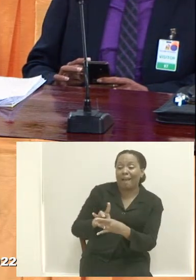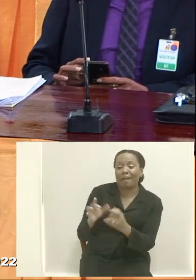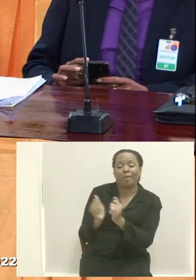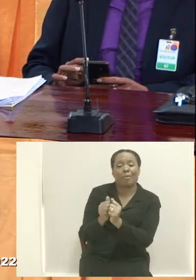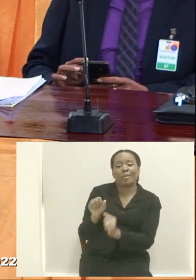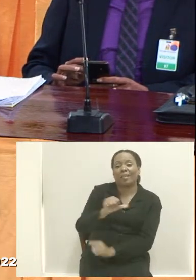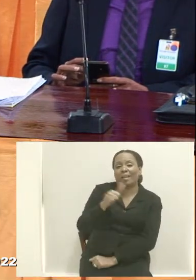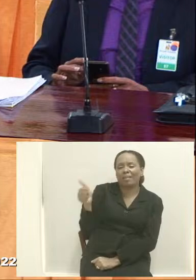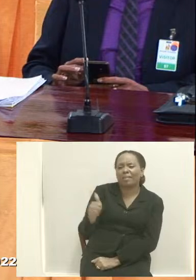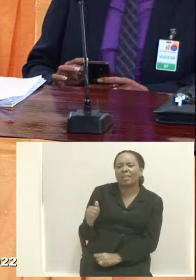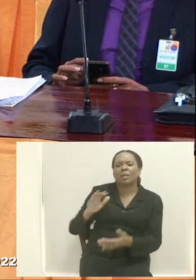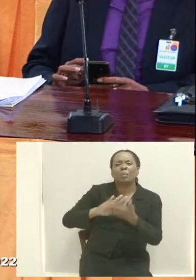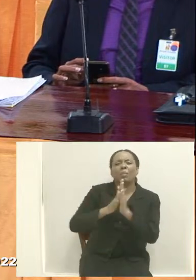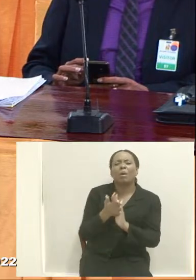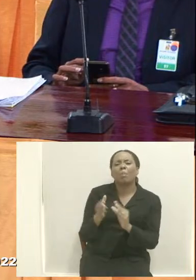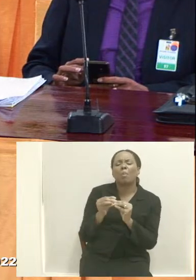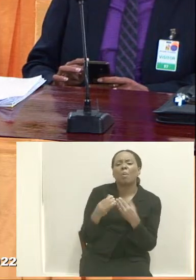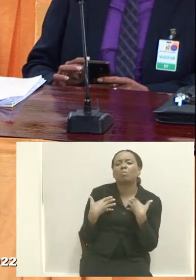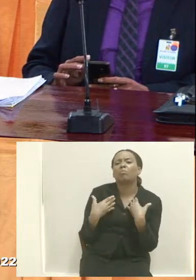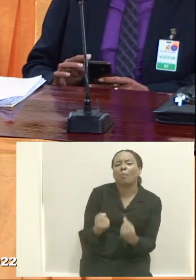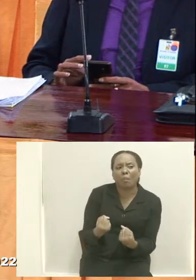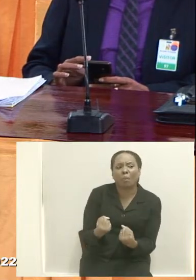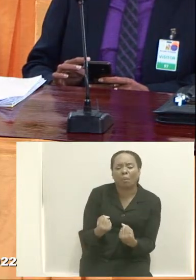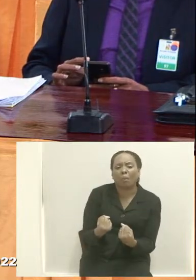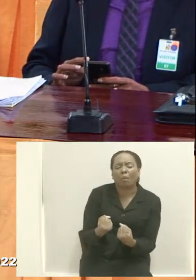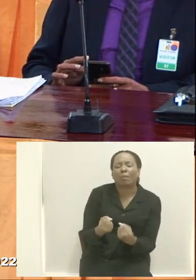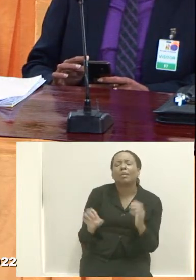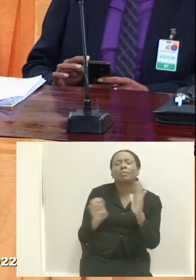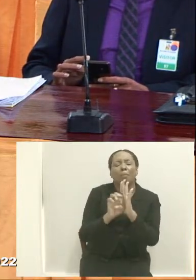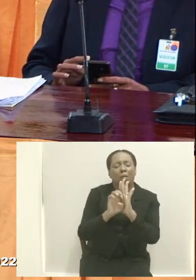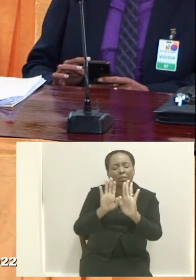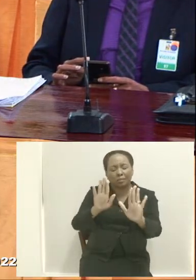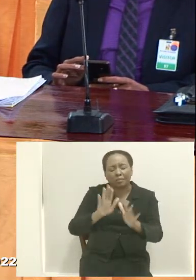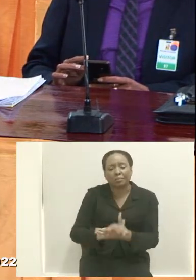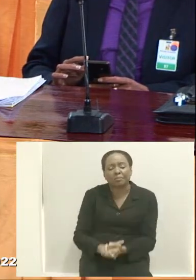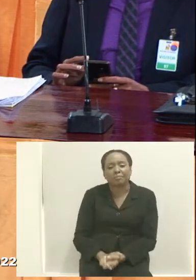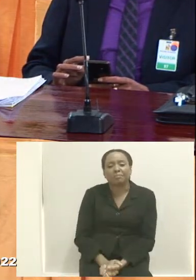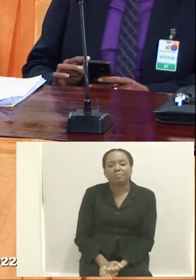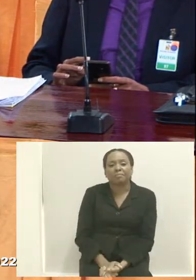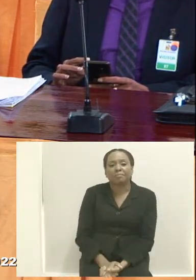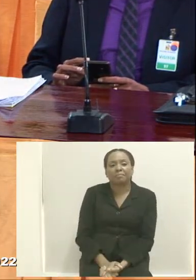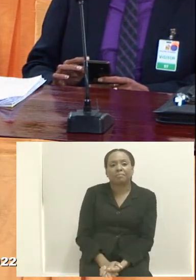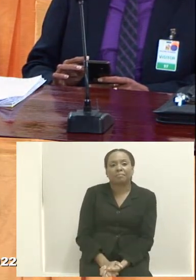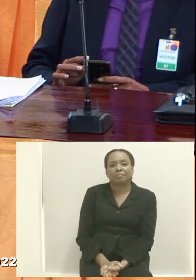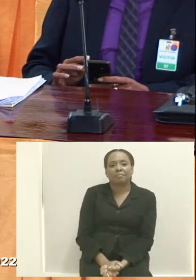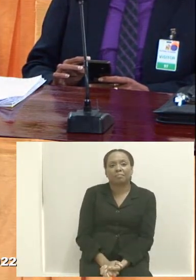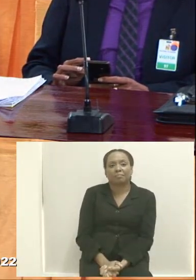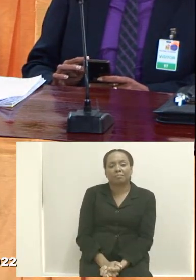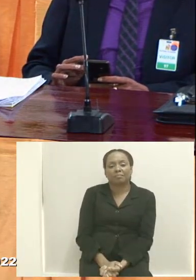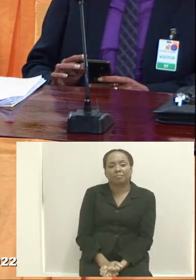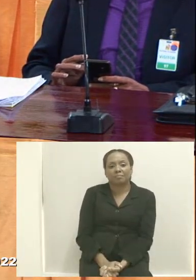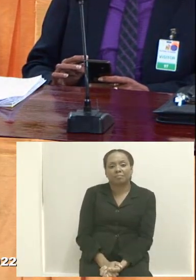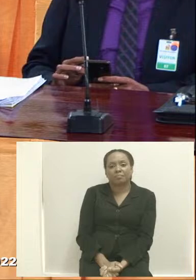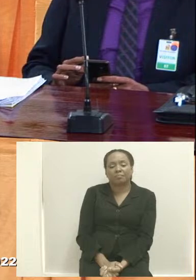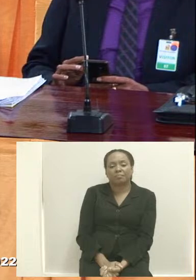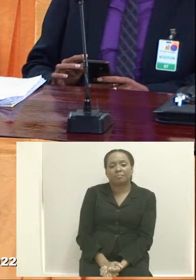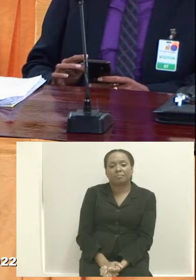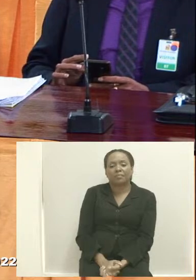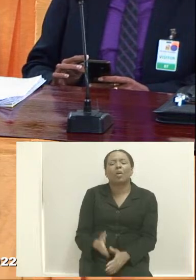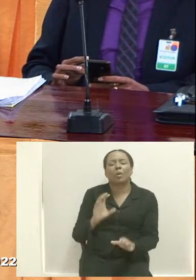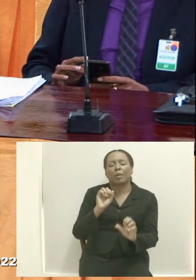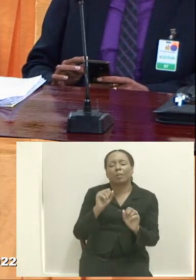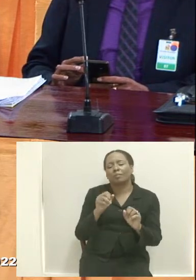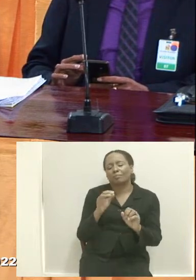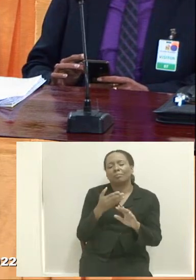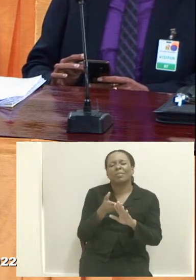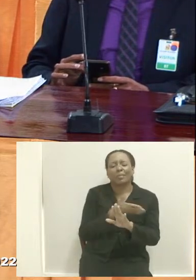So, for example, ma'am, in fact, even before I go there, let me speak first to the business opportunities that